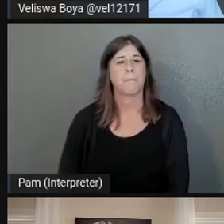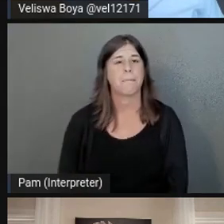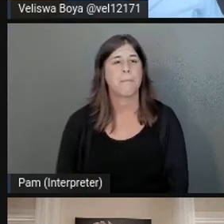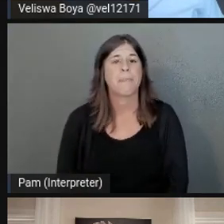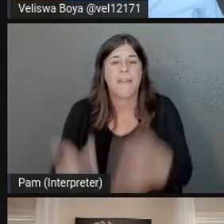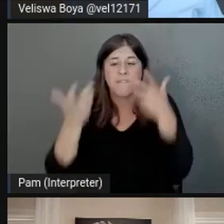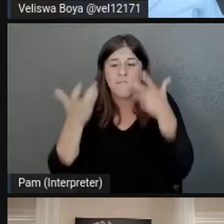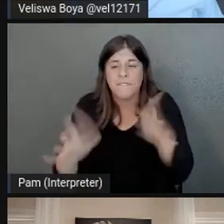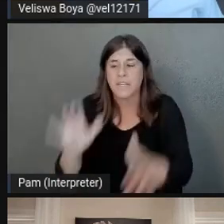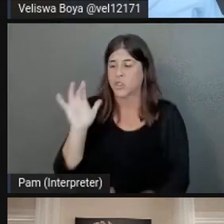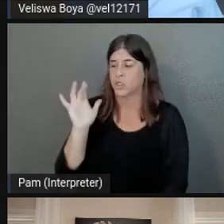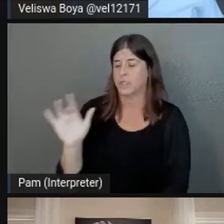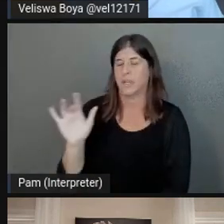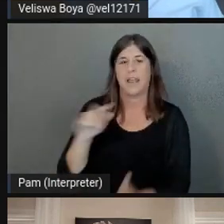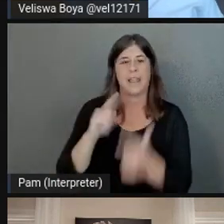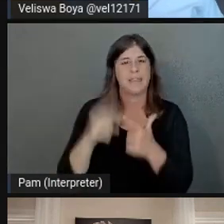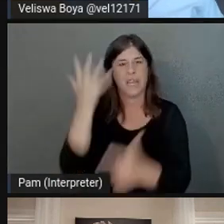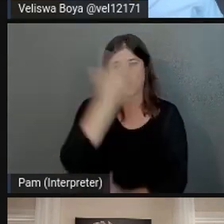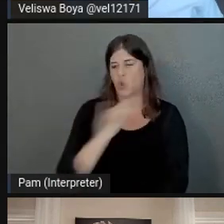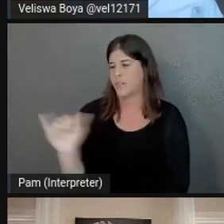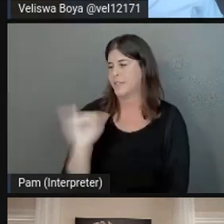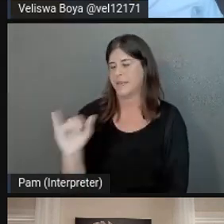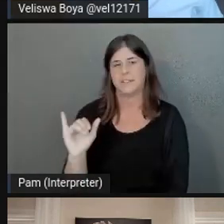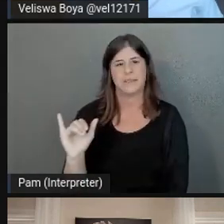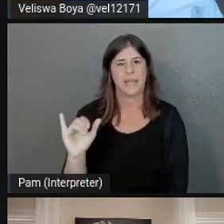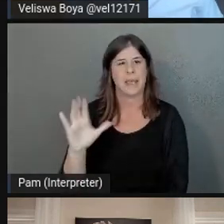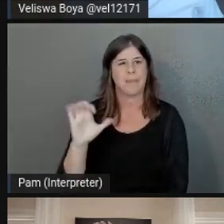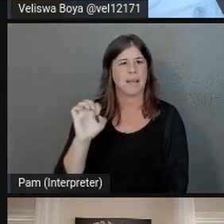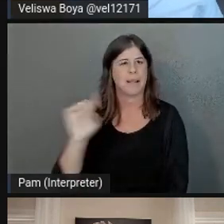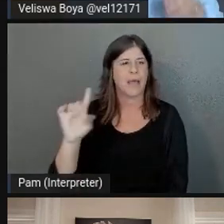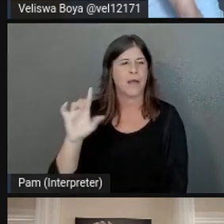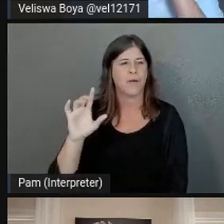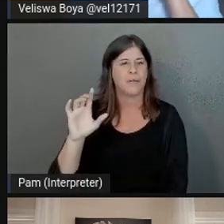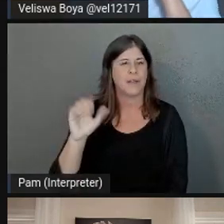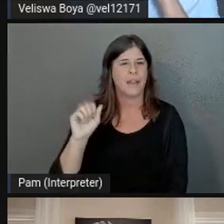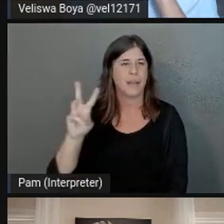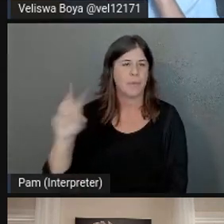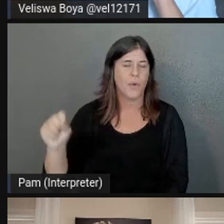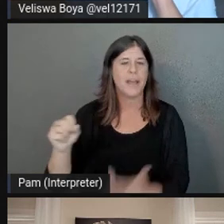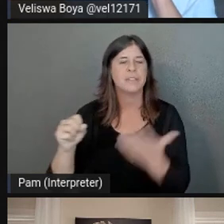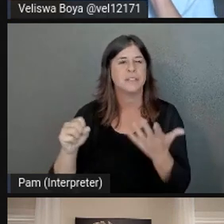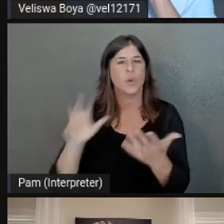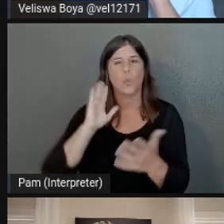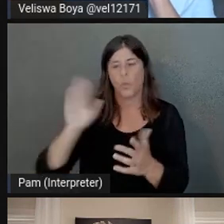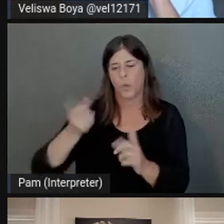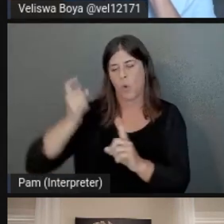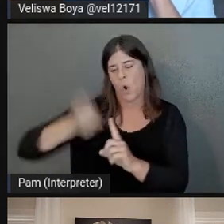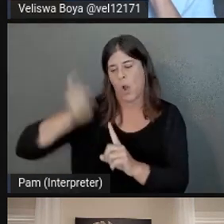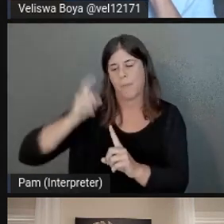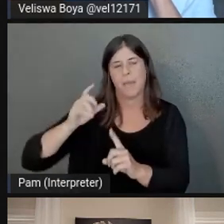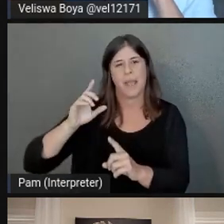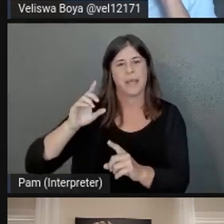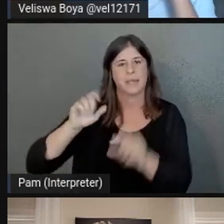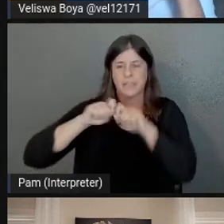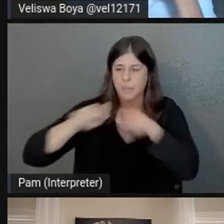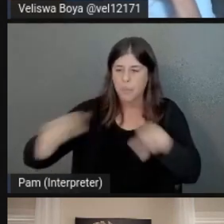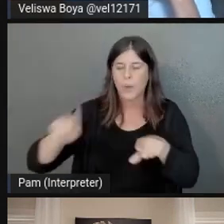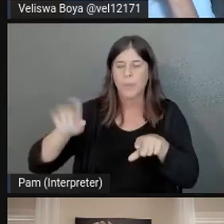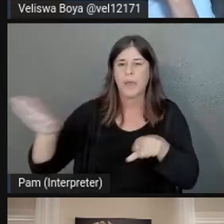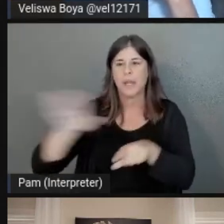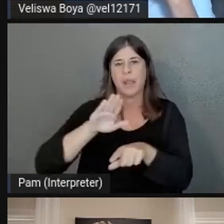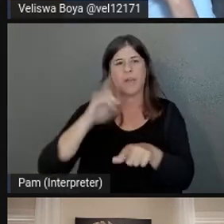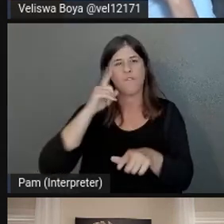deploy, it looks the same as VMware Cloud on AWS, where we will be automating the deployment on your VMware Cloud on AWS